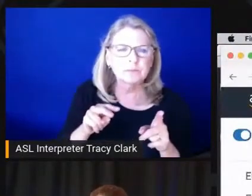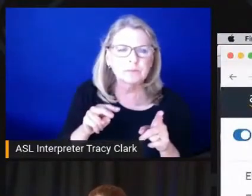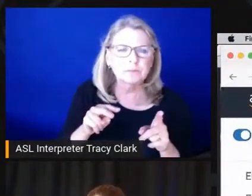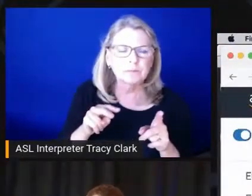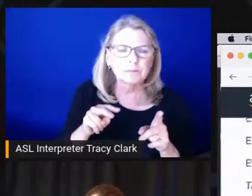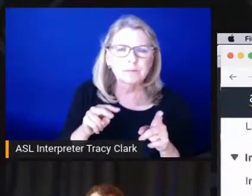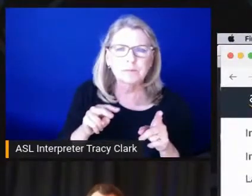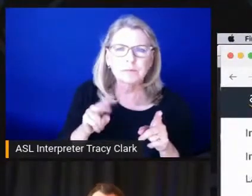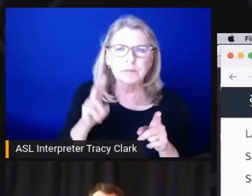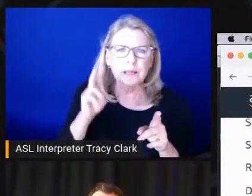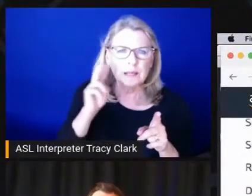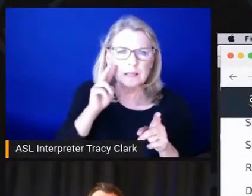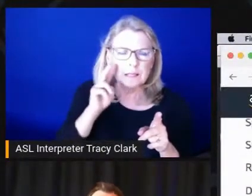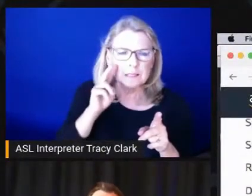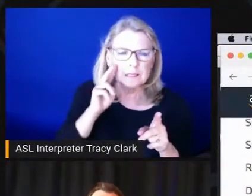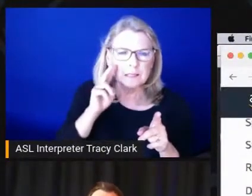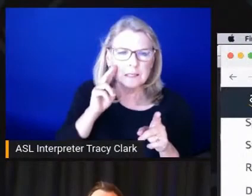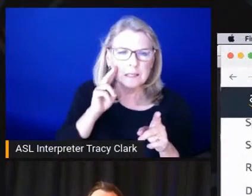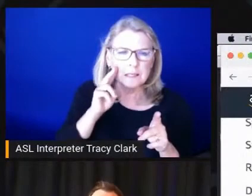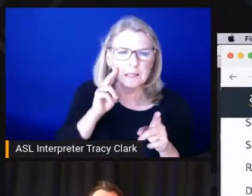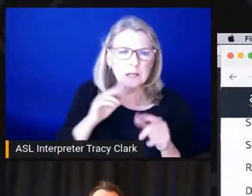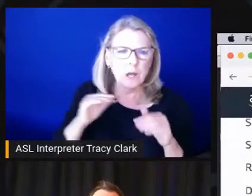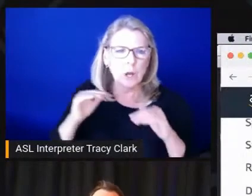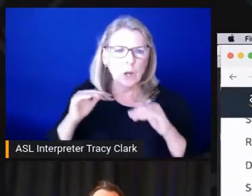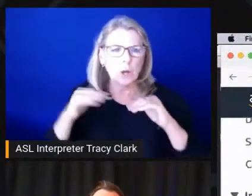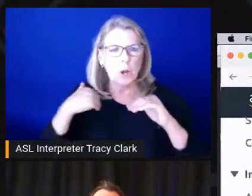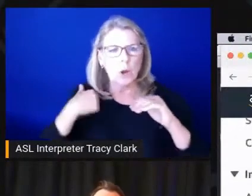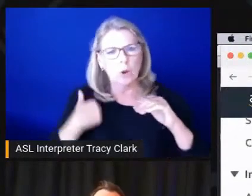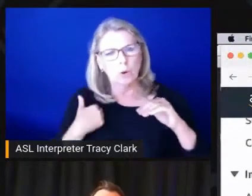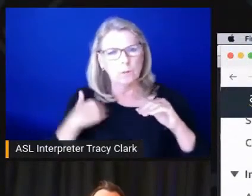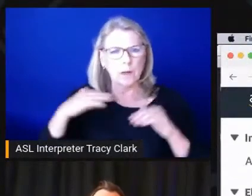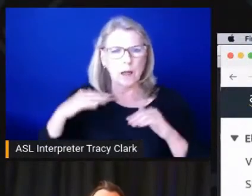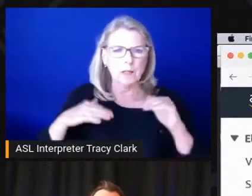let's see the load balancers,